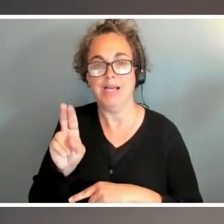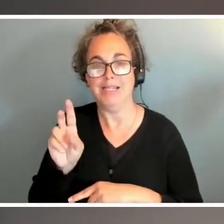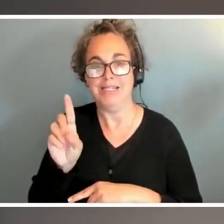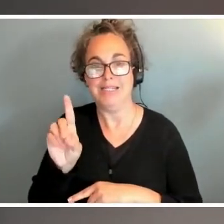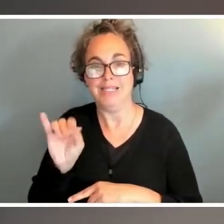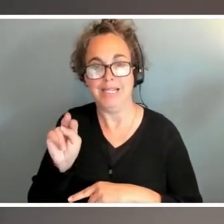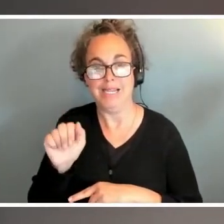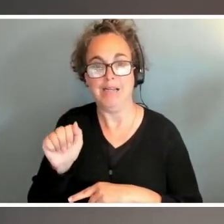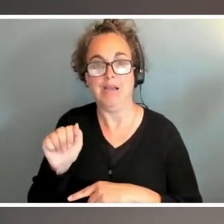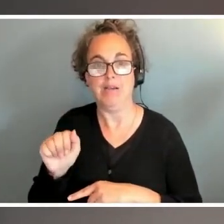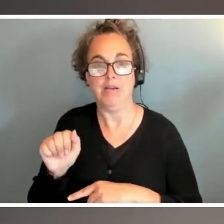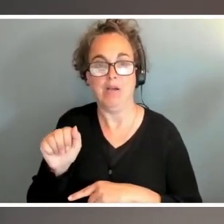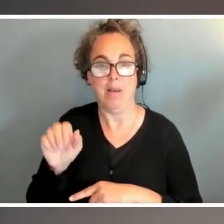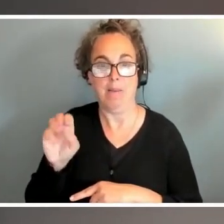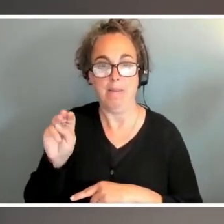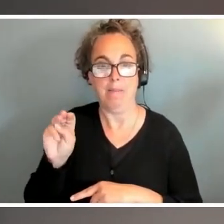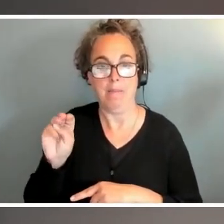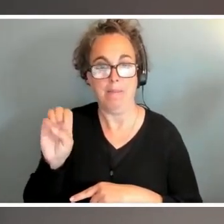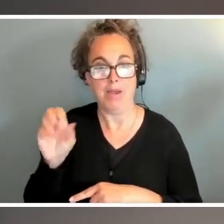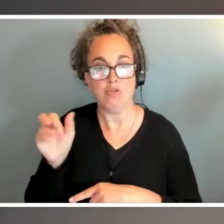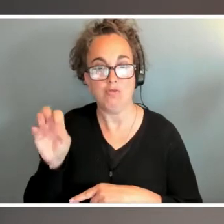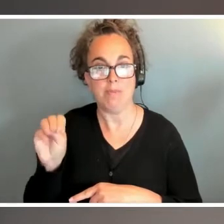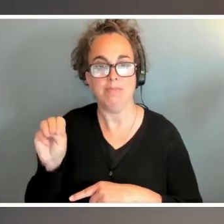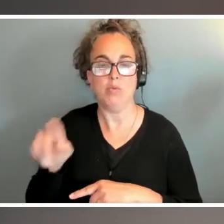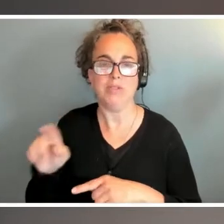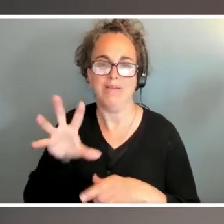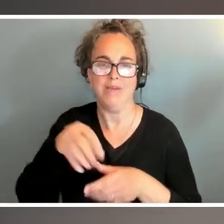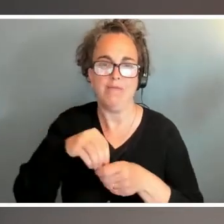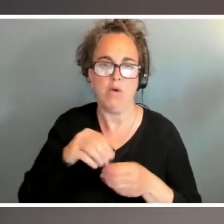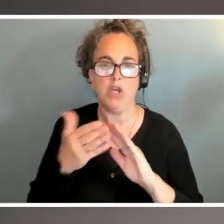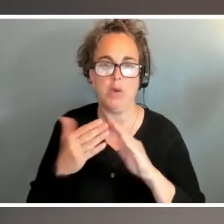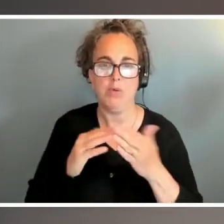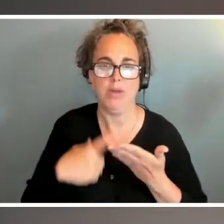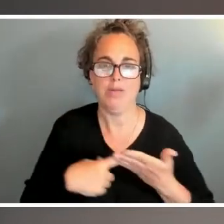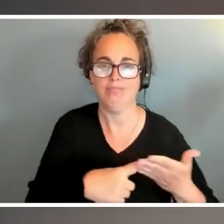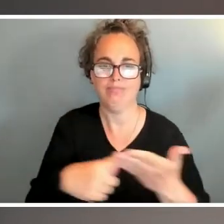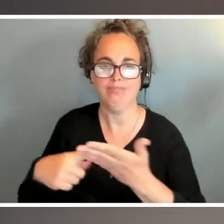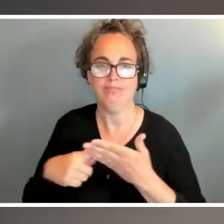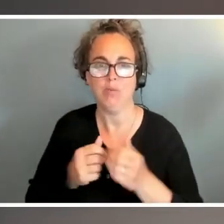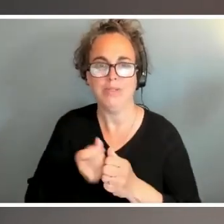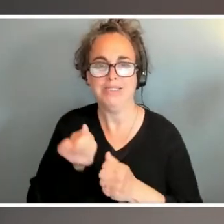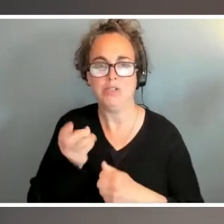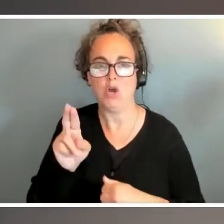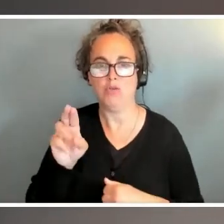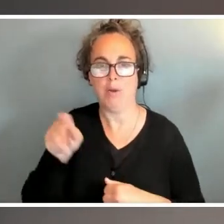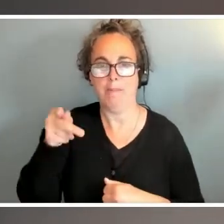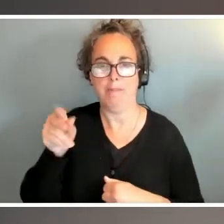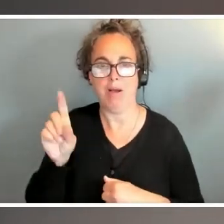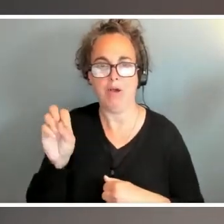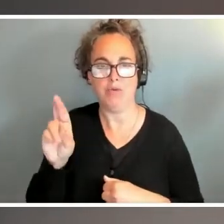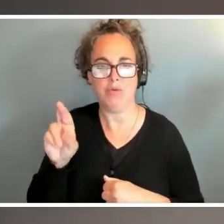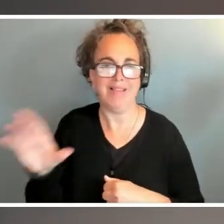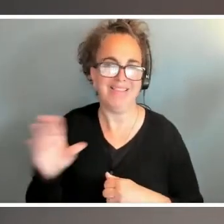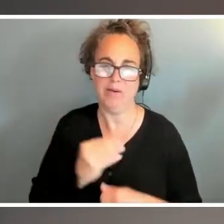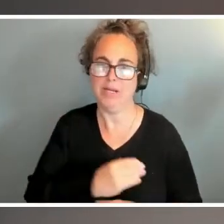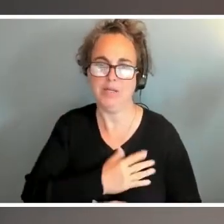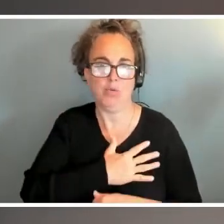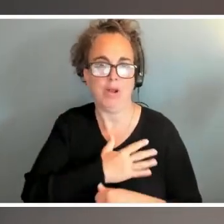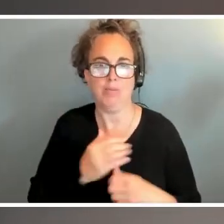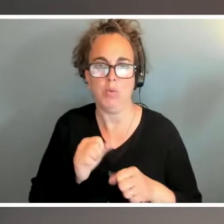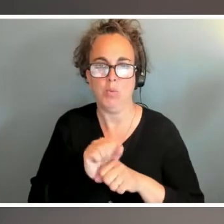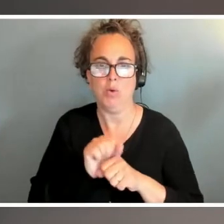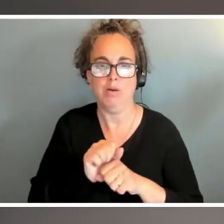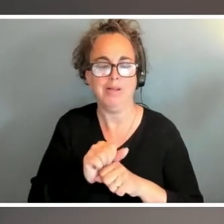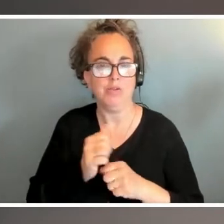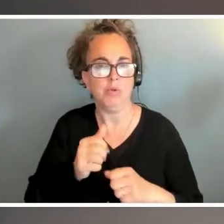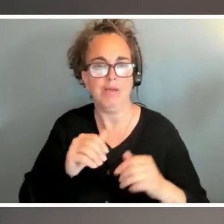City of East Point, who will engage in a community dialogue with Dr. Monica Ponder about the incredible work happening at the local level to advance